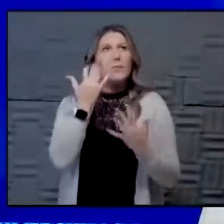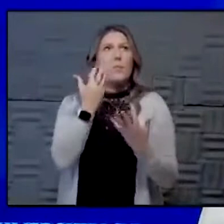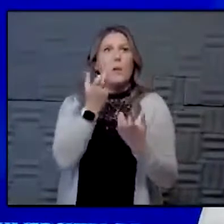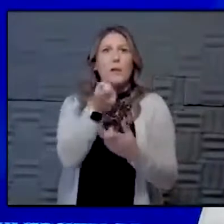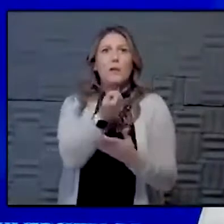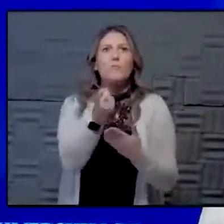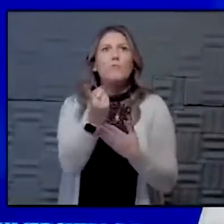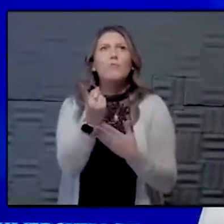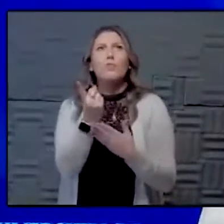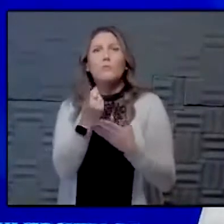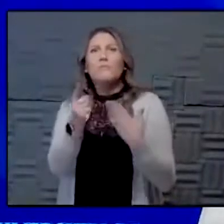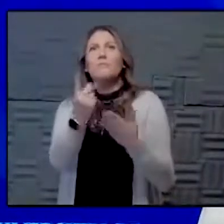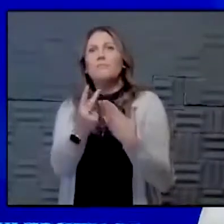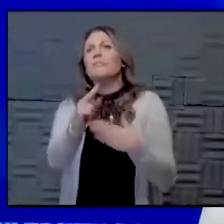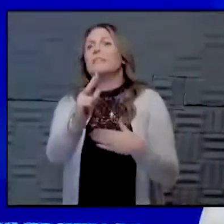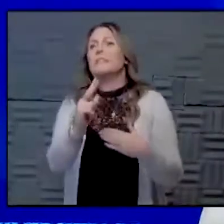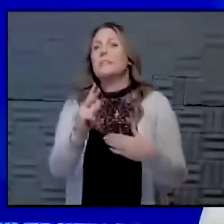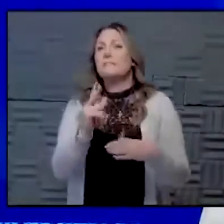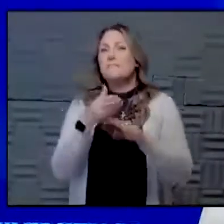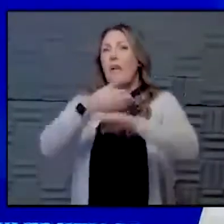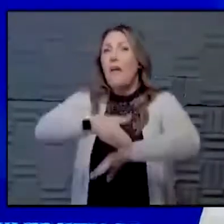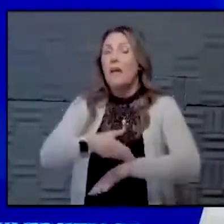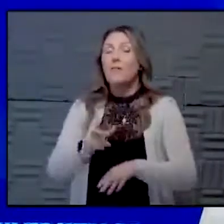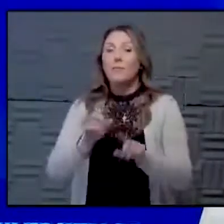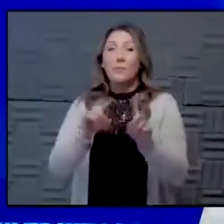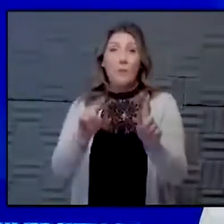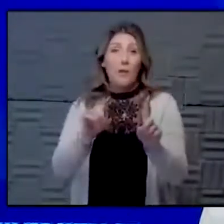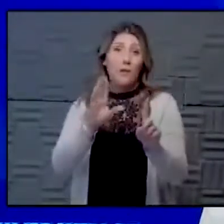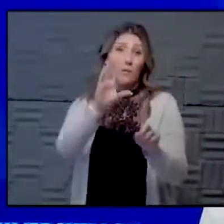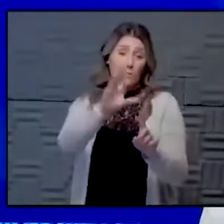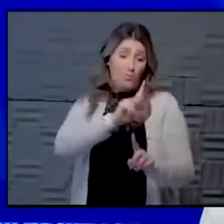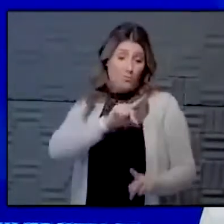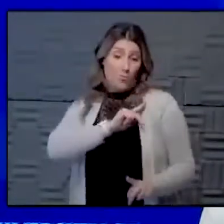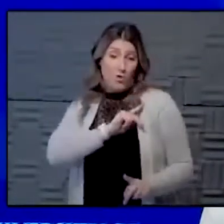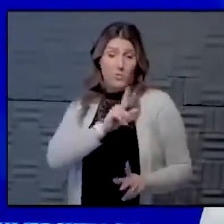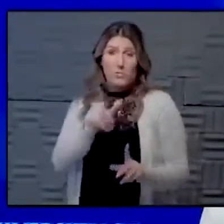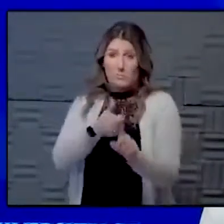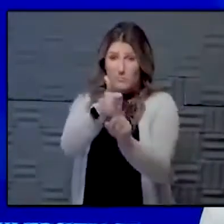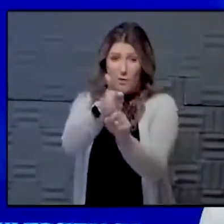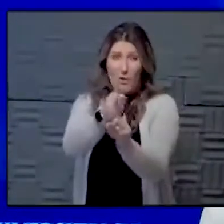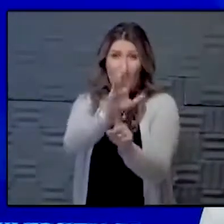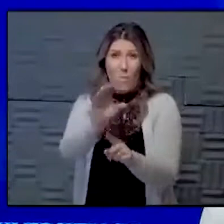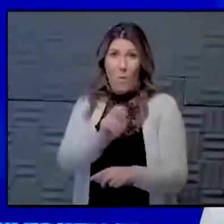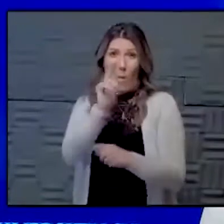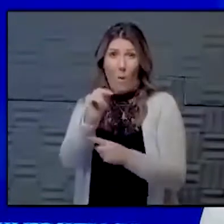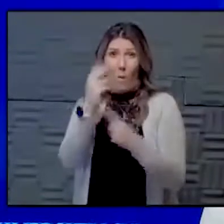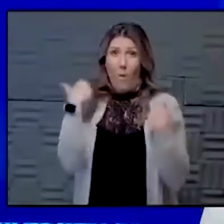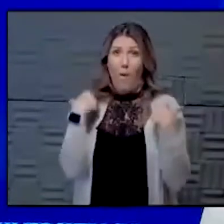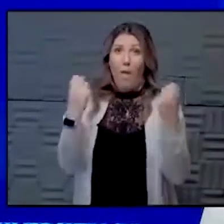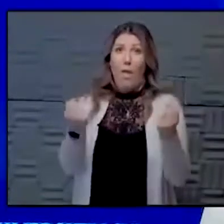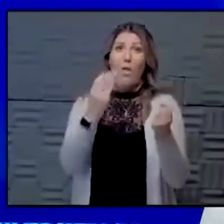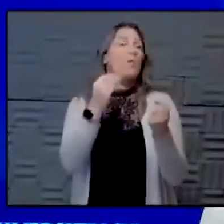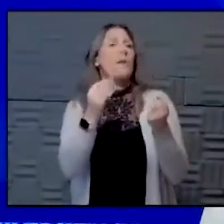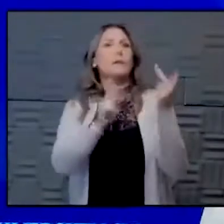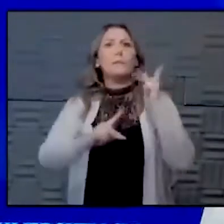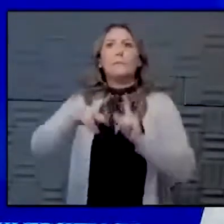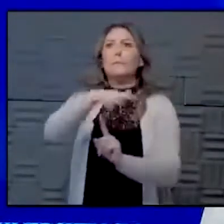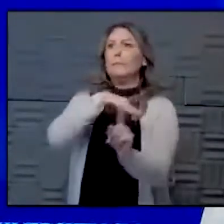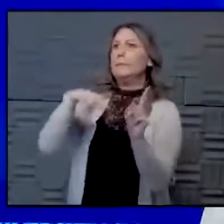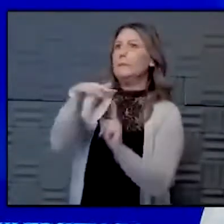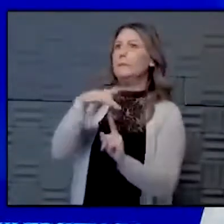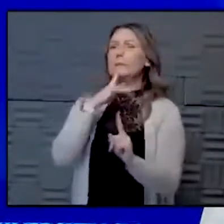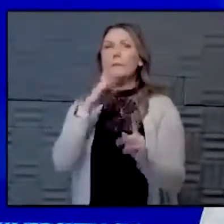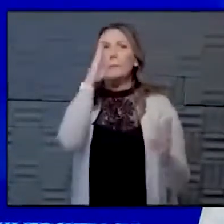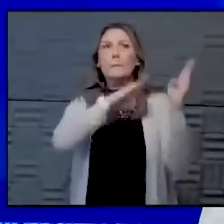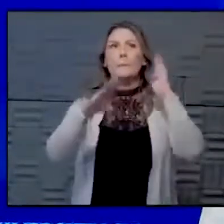that, and I'm not telling you have to, but I'm just saying on a personal level, if you're not sure about your own health or the people you're around and you're worried about bringing